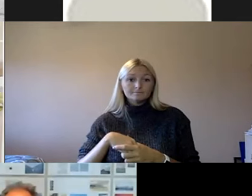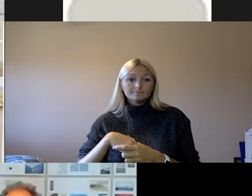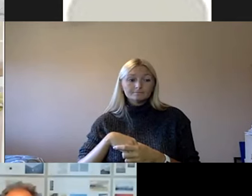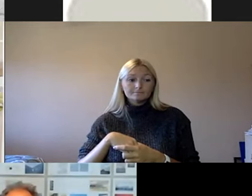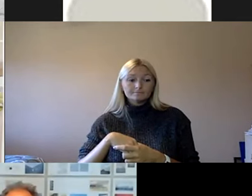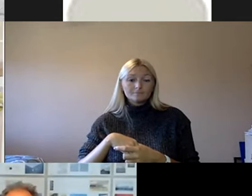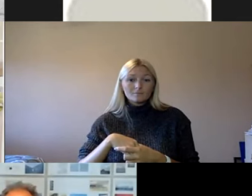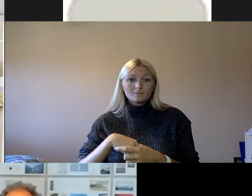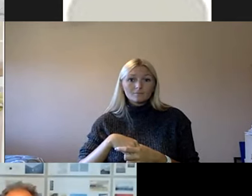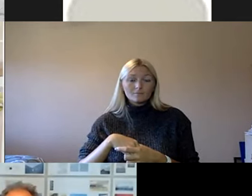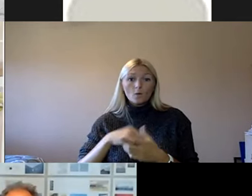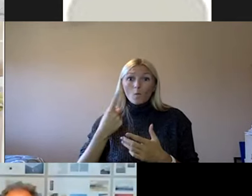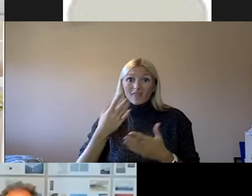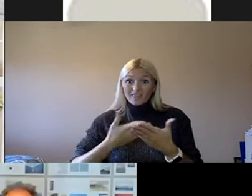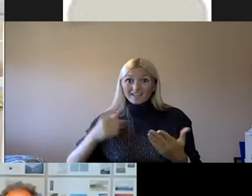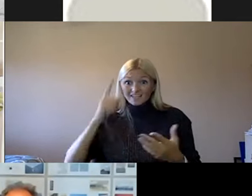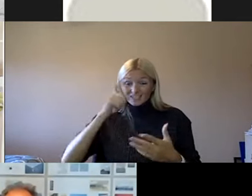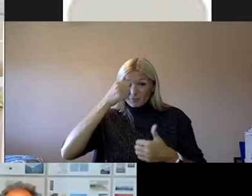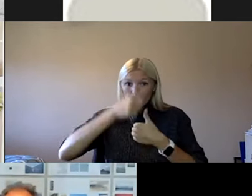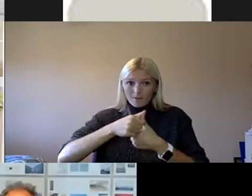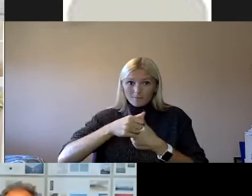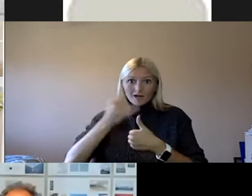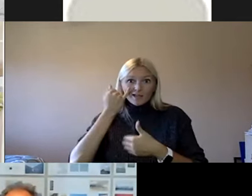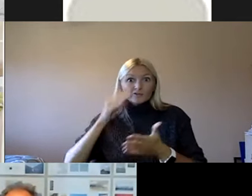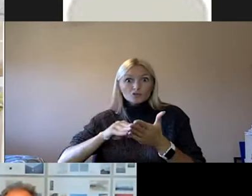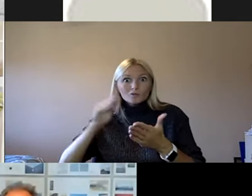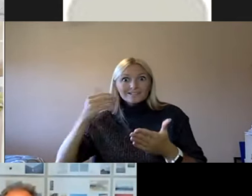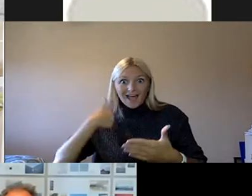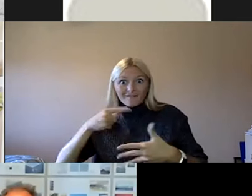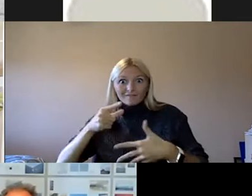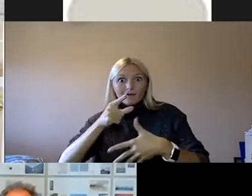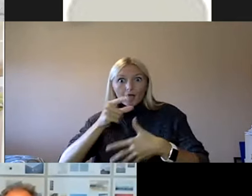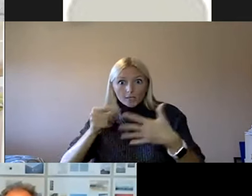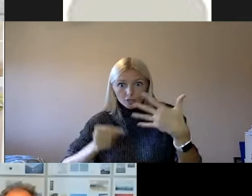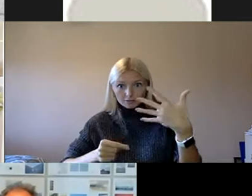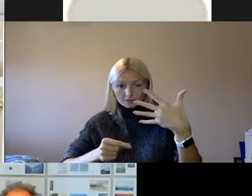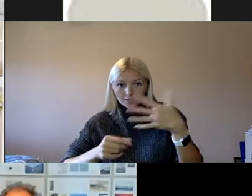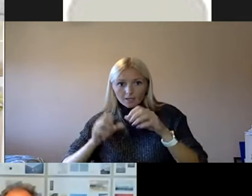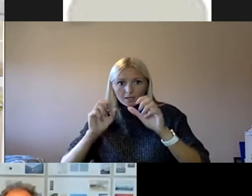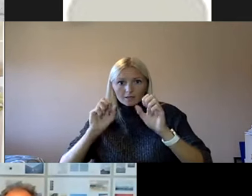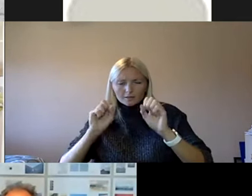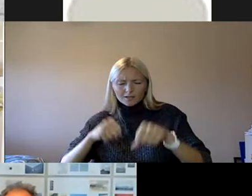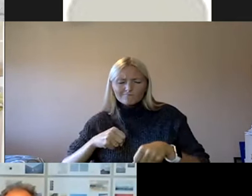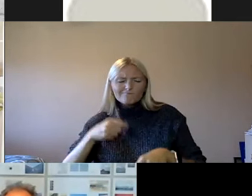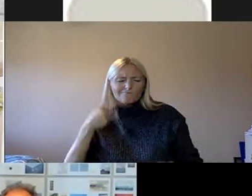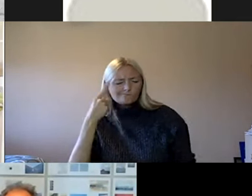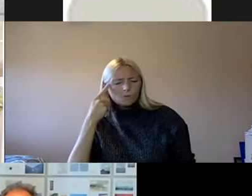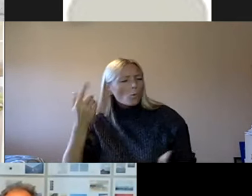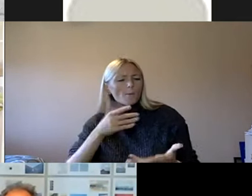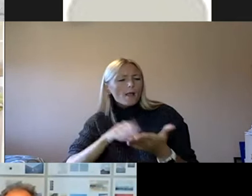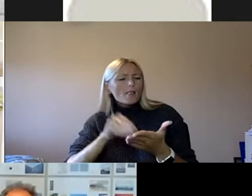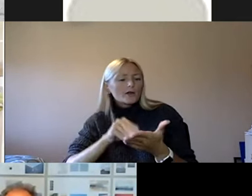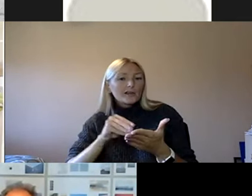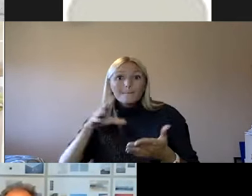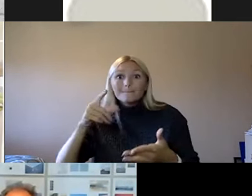of the things we need to remember is that when students have a choice and they can choose what are they learning, and they choose something that they have